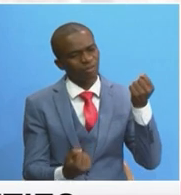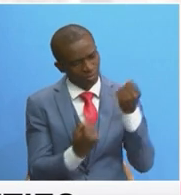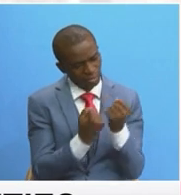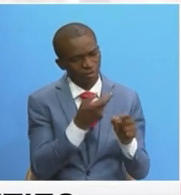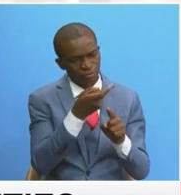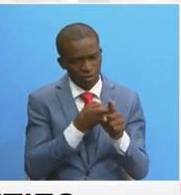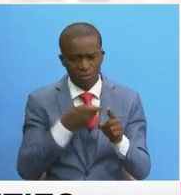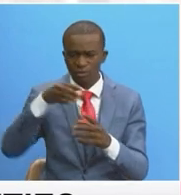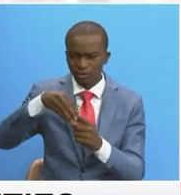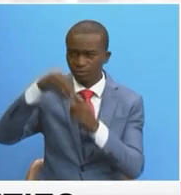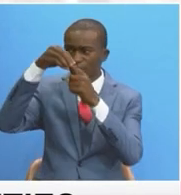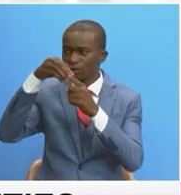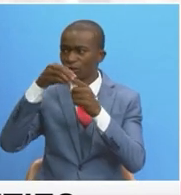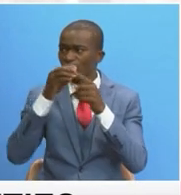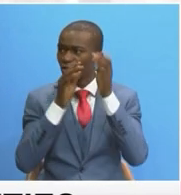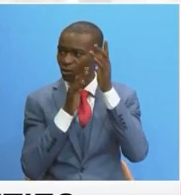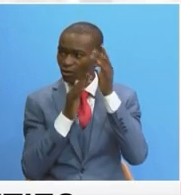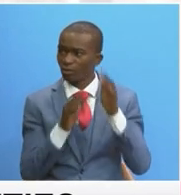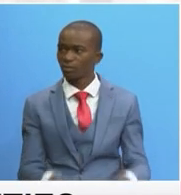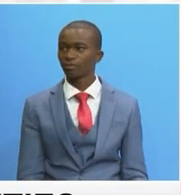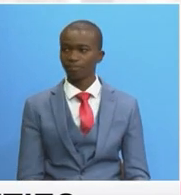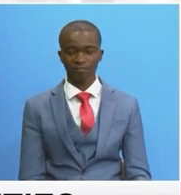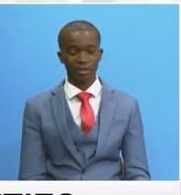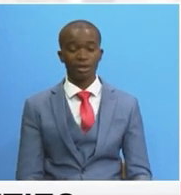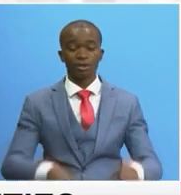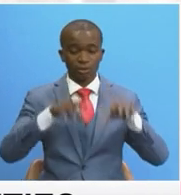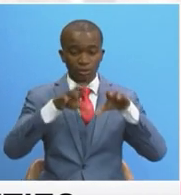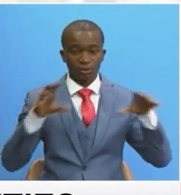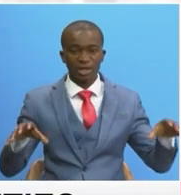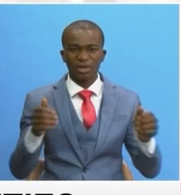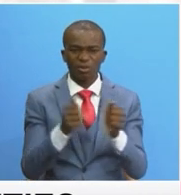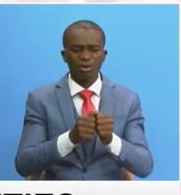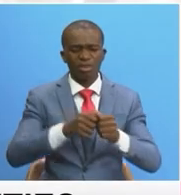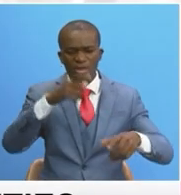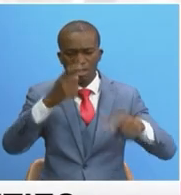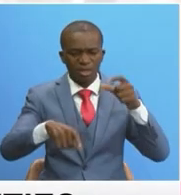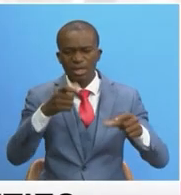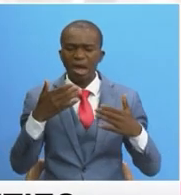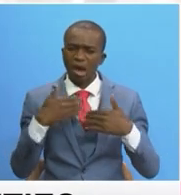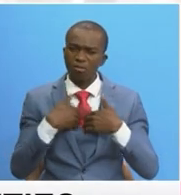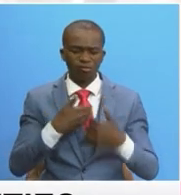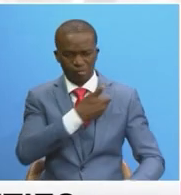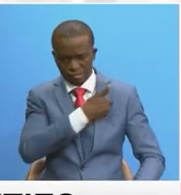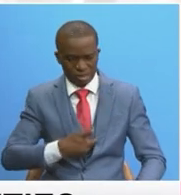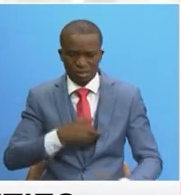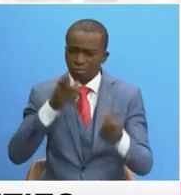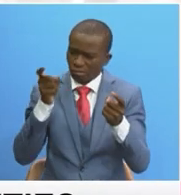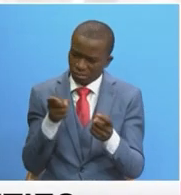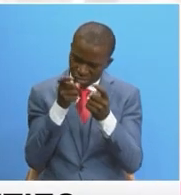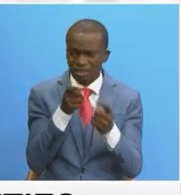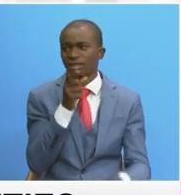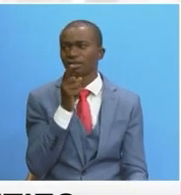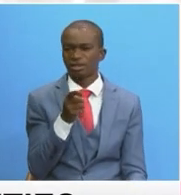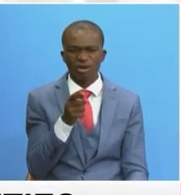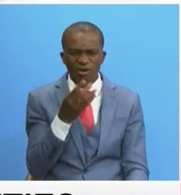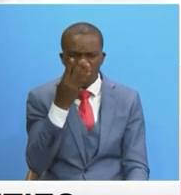acknowledge that the reality that children with disabilities face significant challenges. Statistics show that